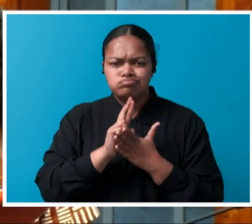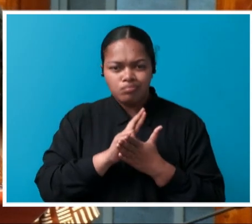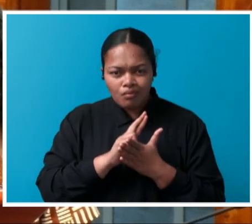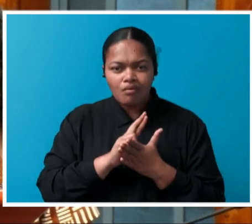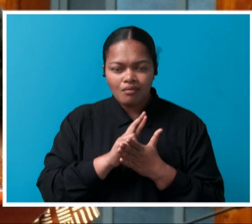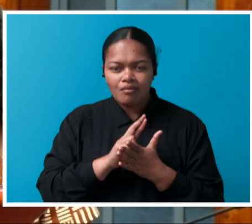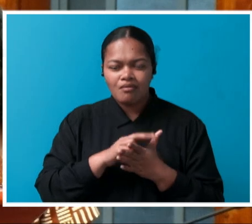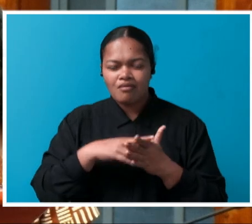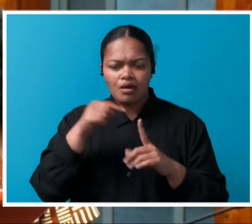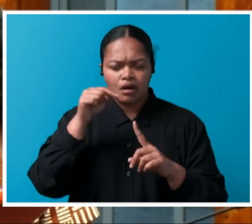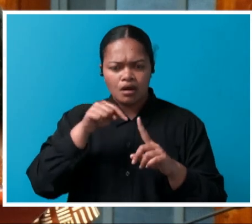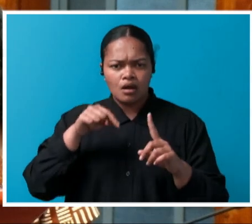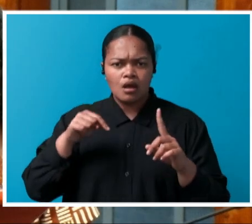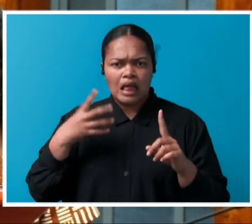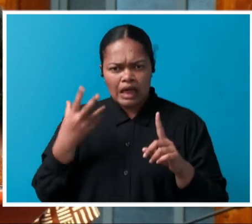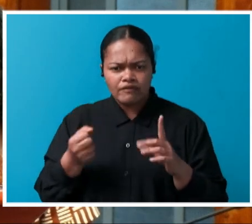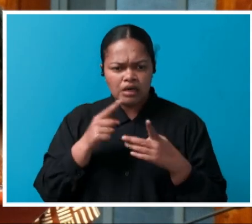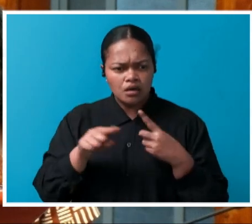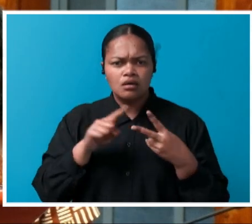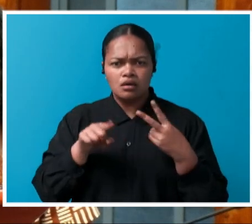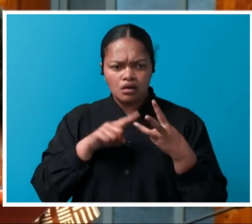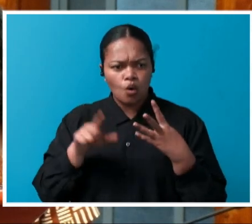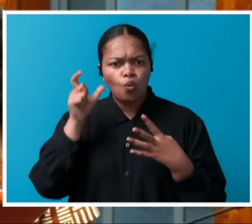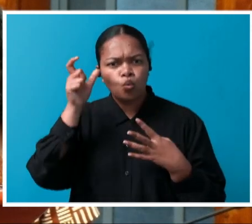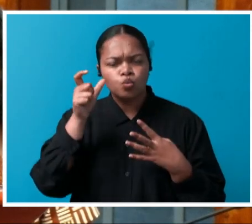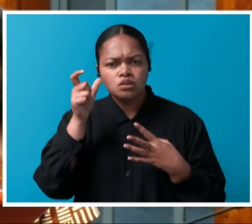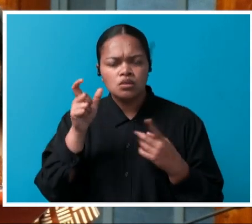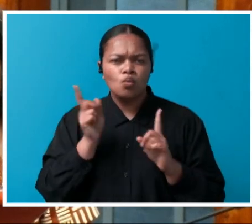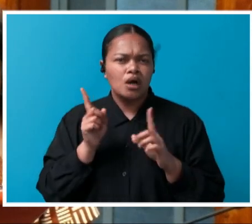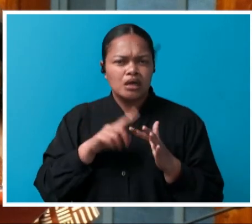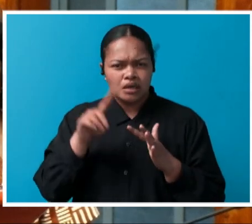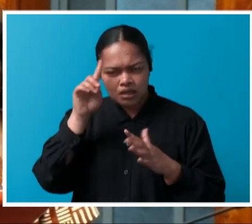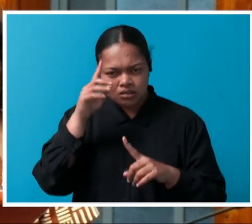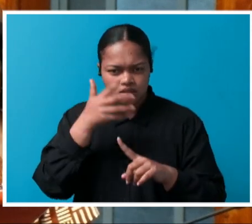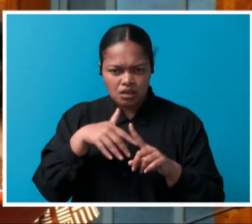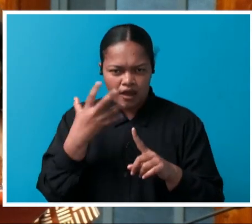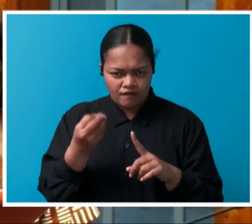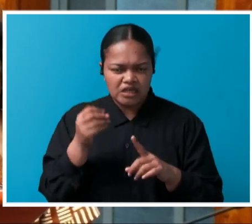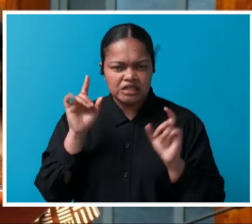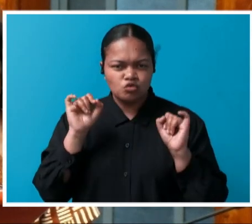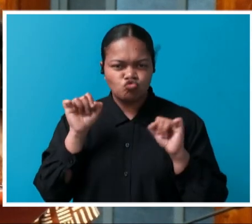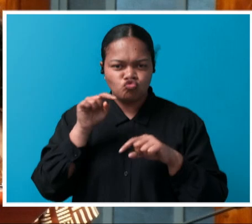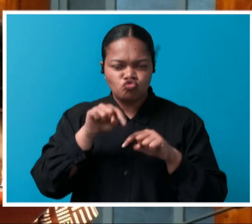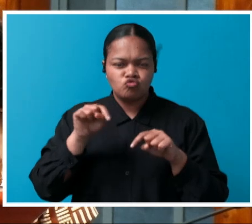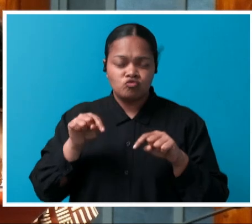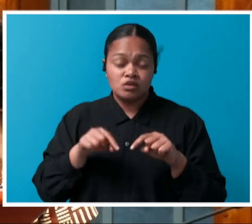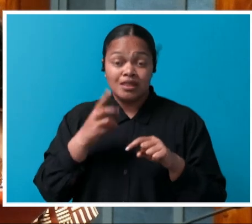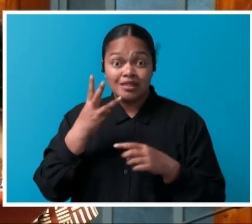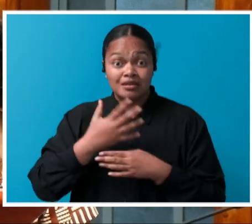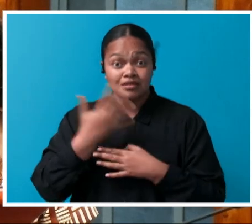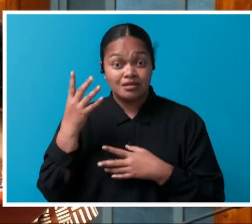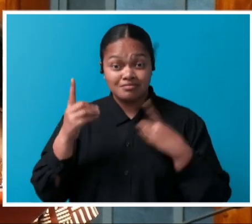was a general consensus that the education sector was in disarray. Over the 3-day summit, we